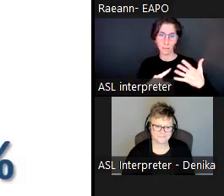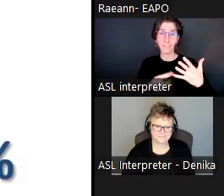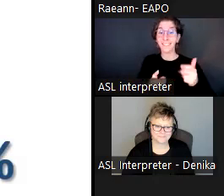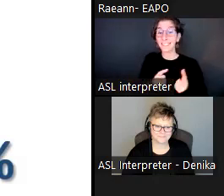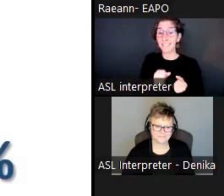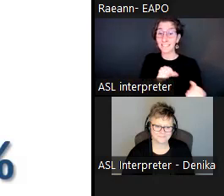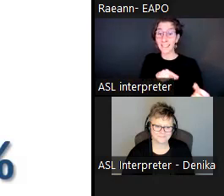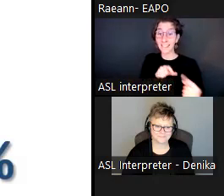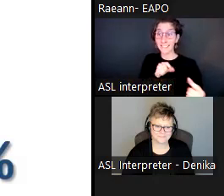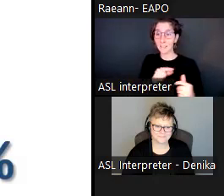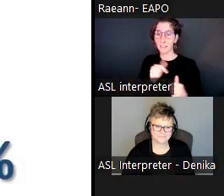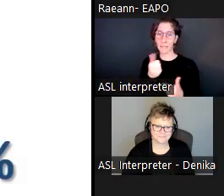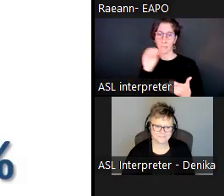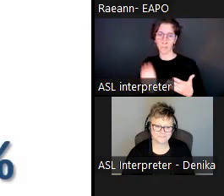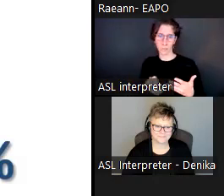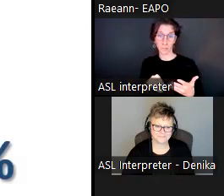with a total of 56%